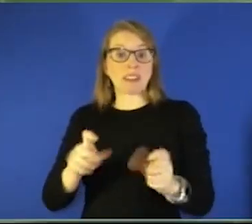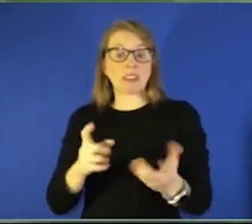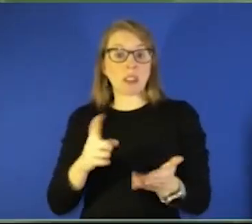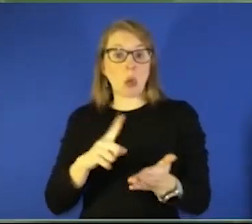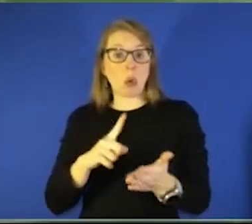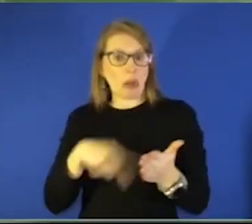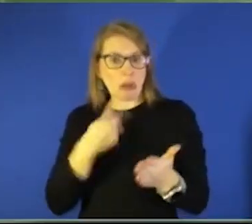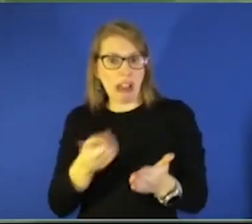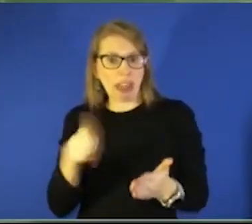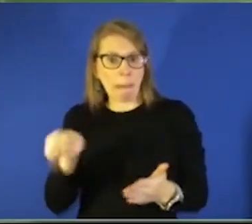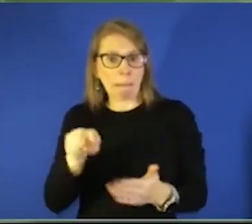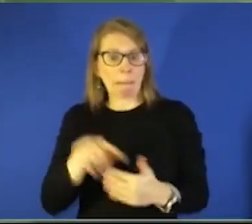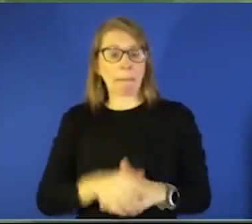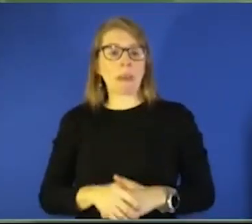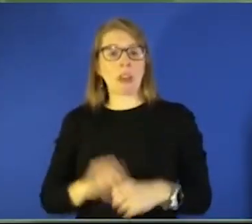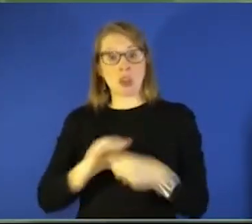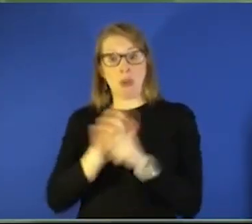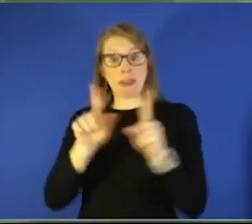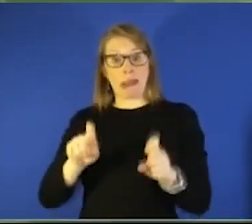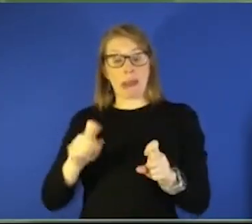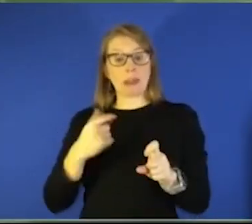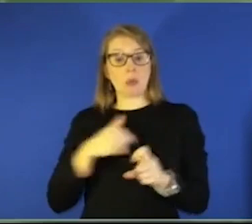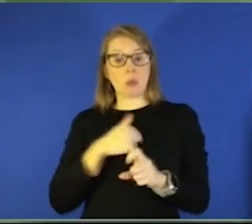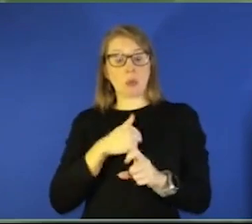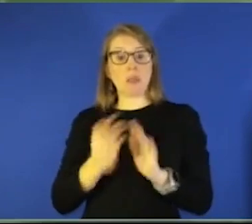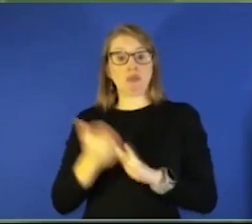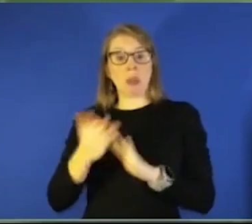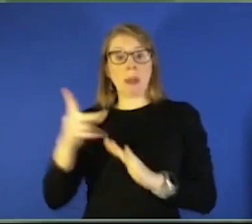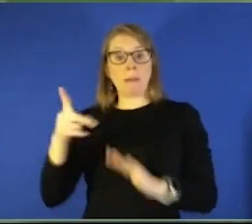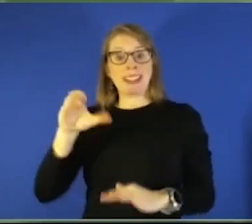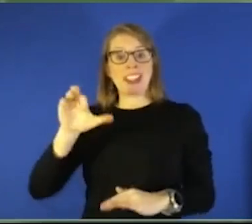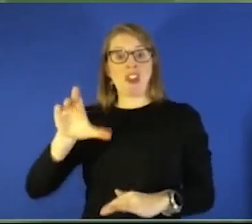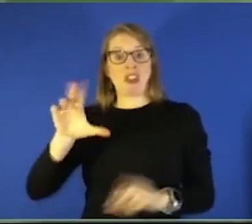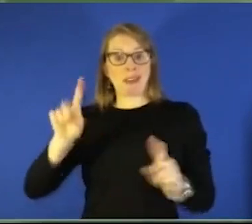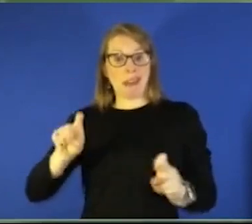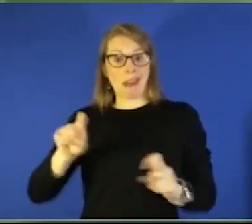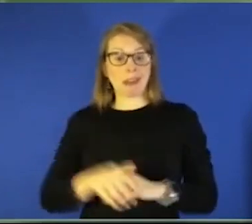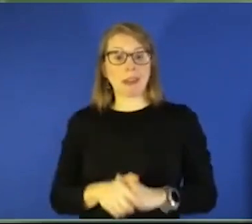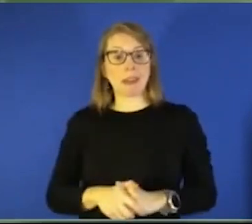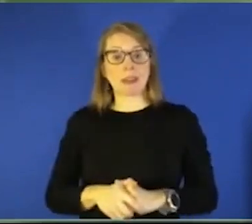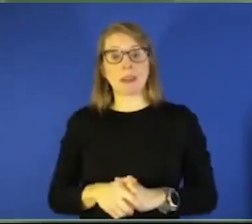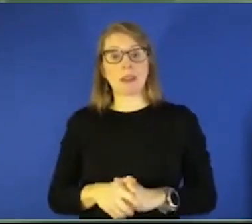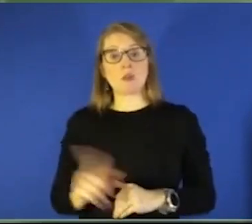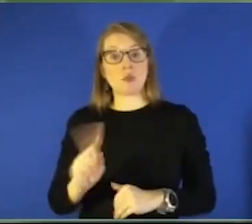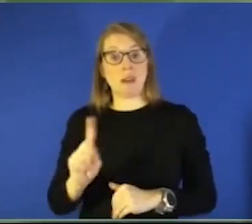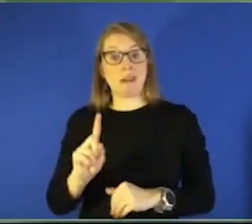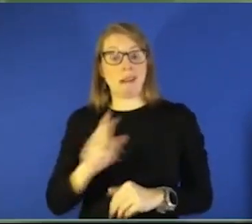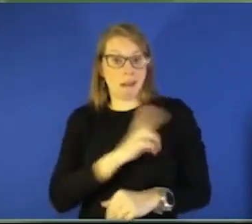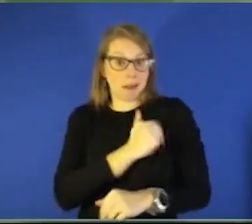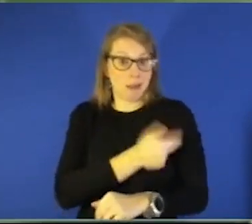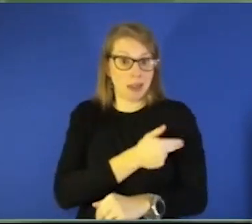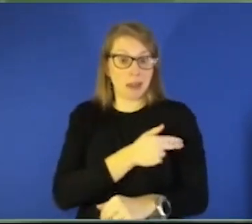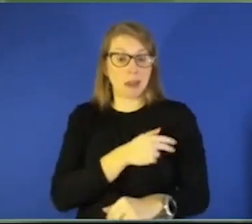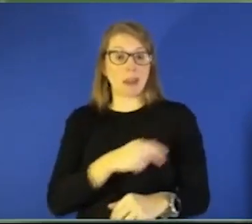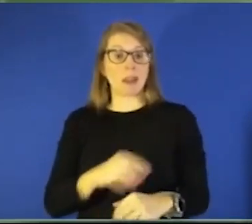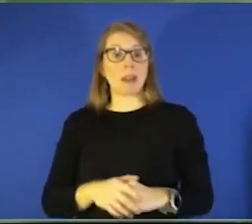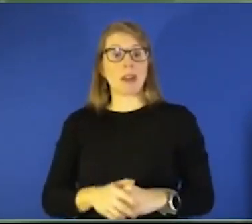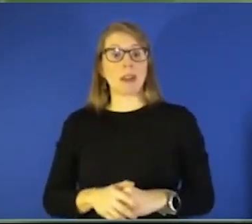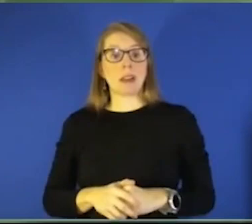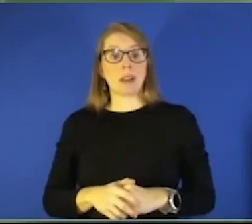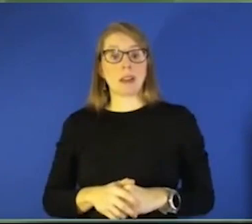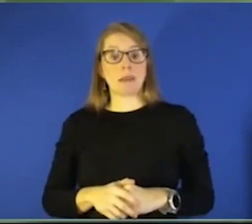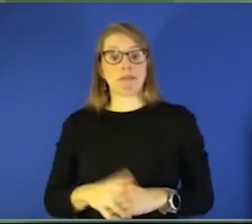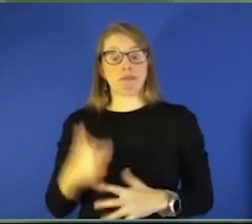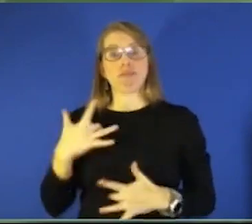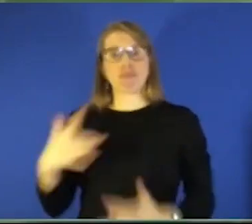Yes, the COVID tests that we usually run, the PCR tests that are done at the hospitals and facilities, they are